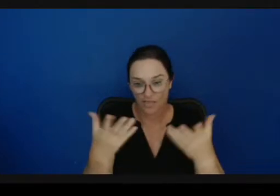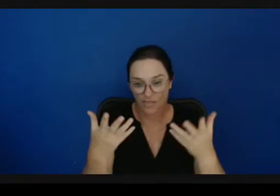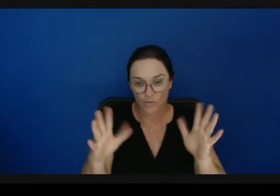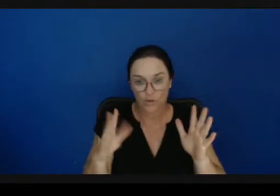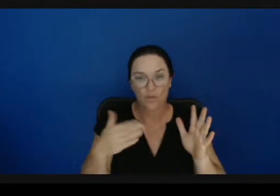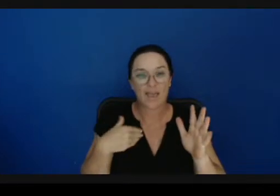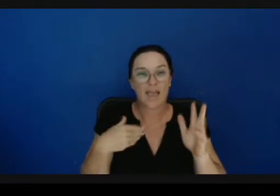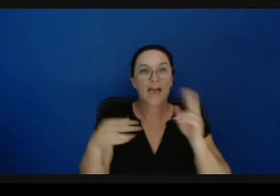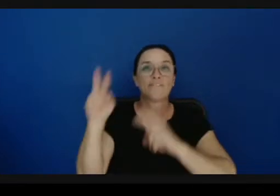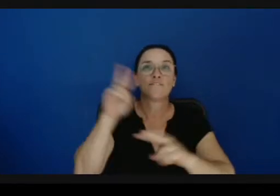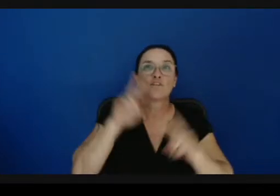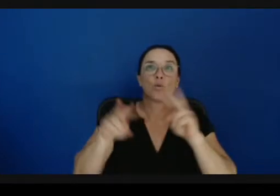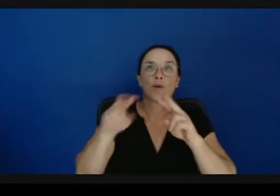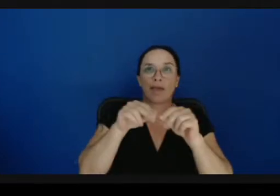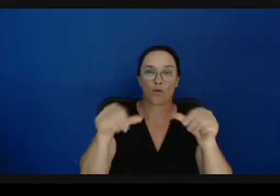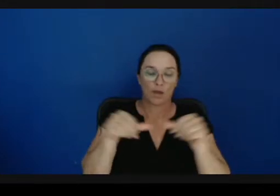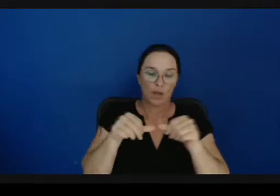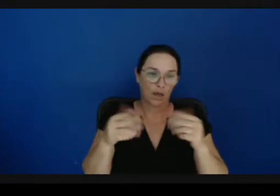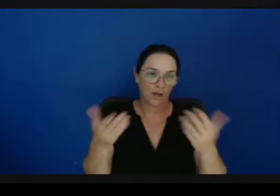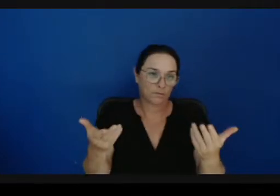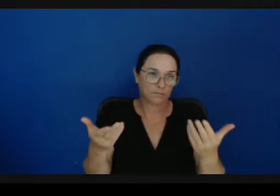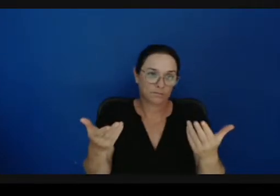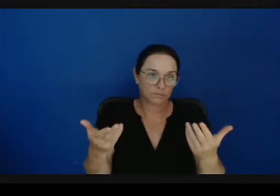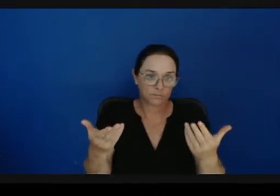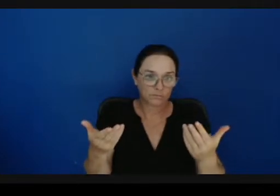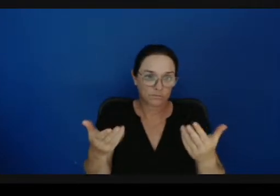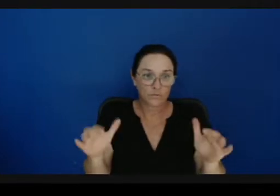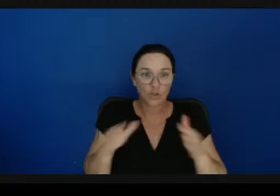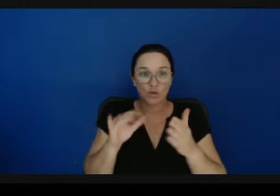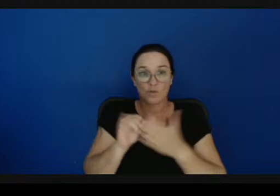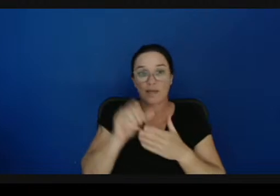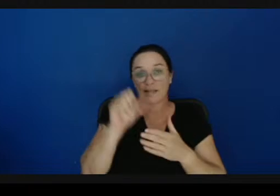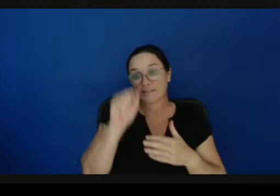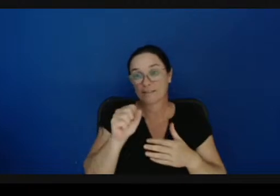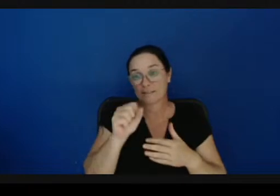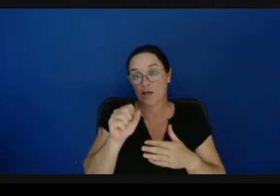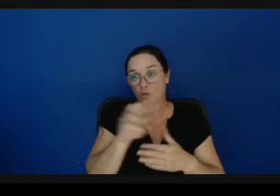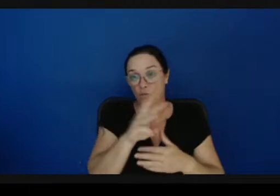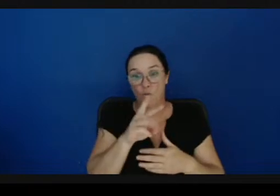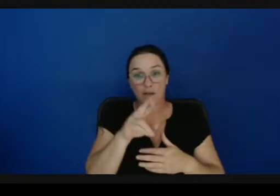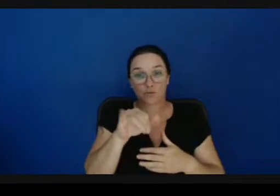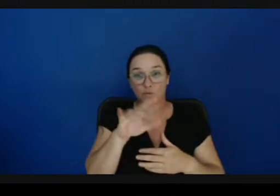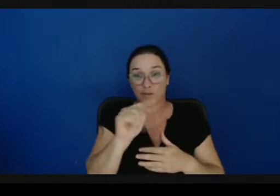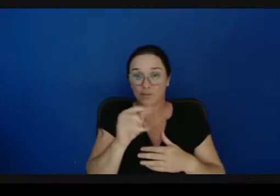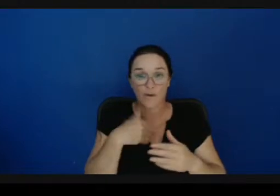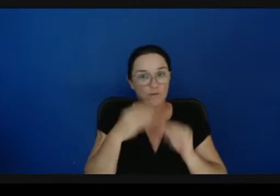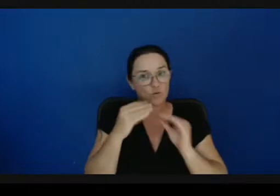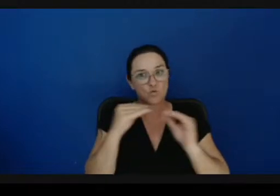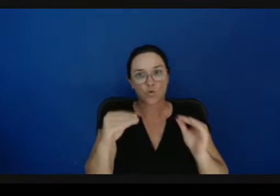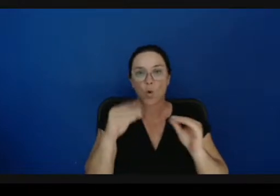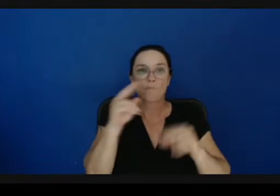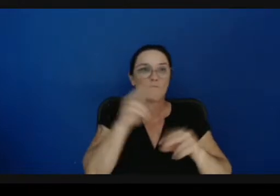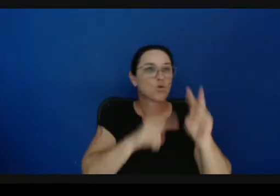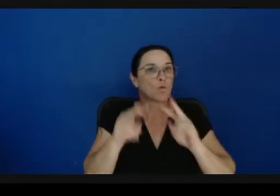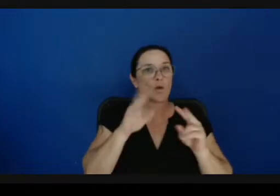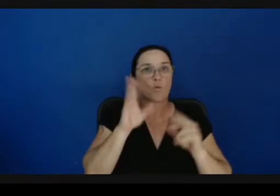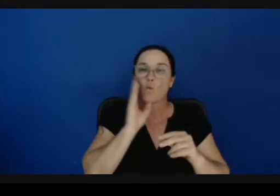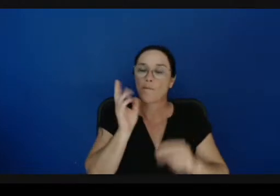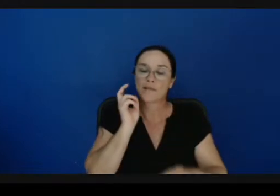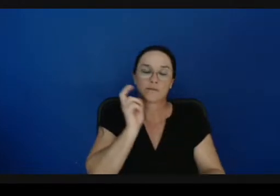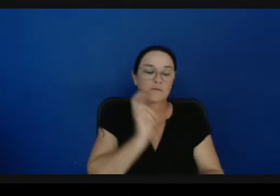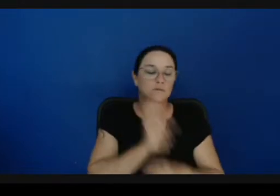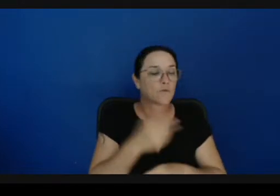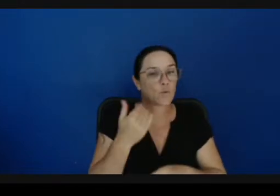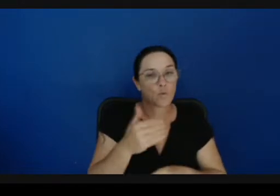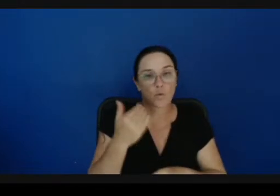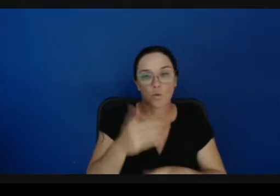area up for it. Like, you do that on the Southwest Rift, no viewing area type of thing, gonna be rough really quickly.